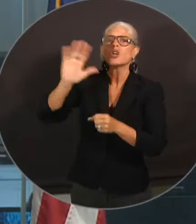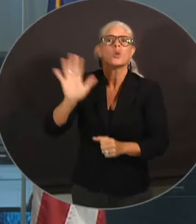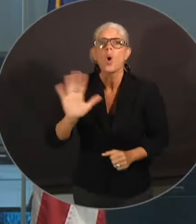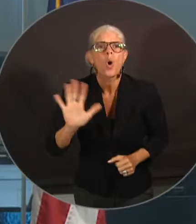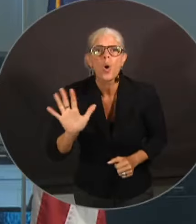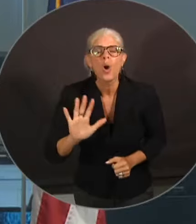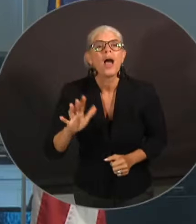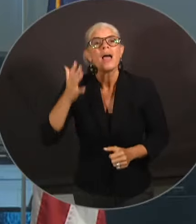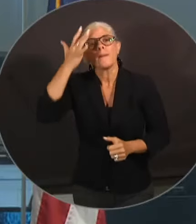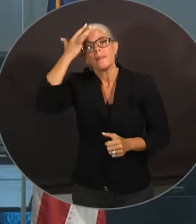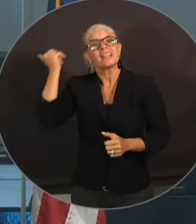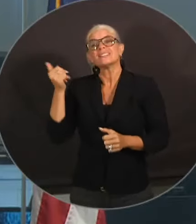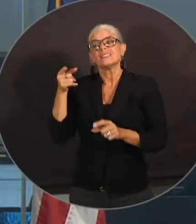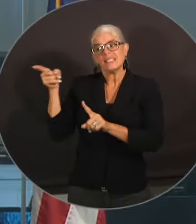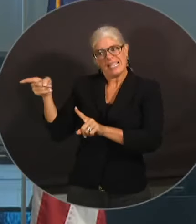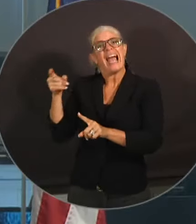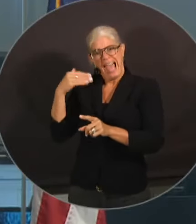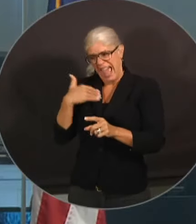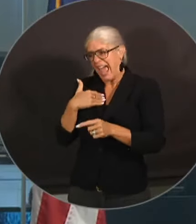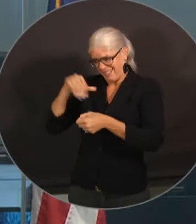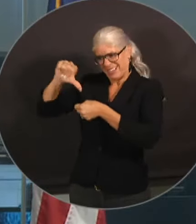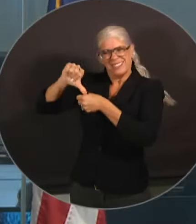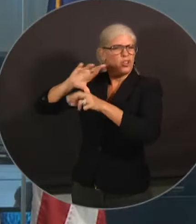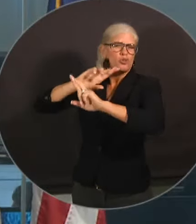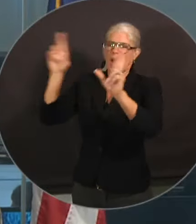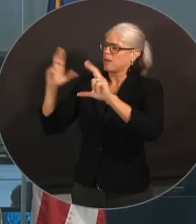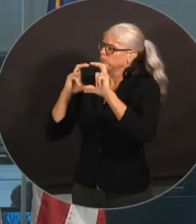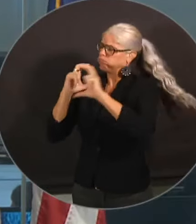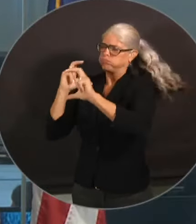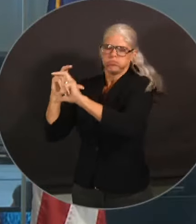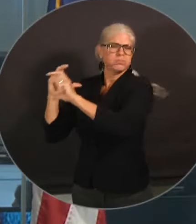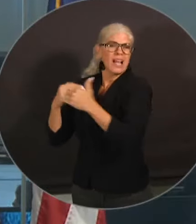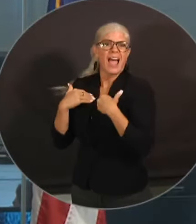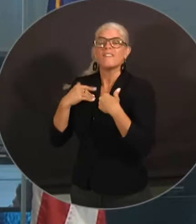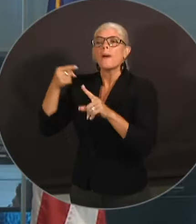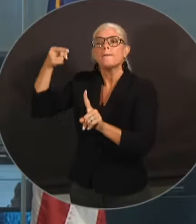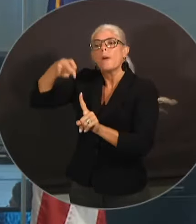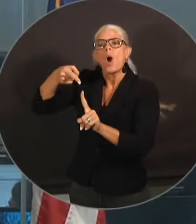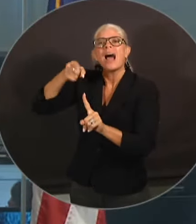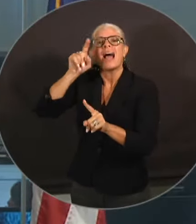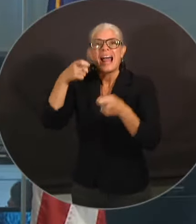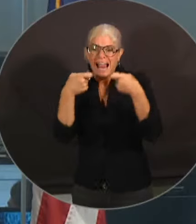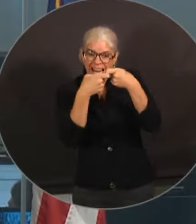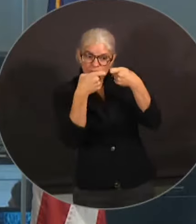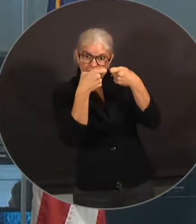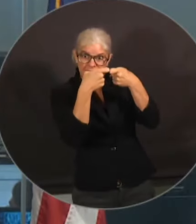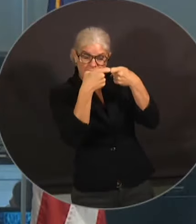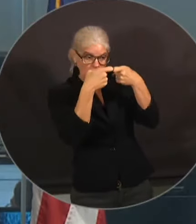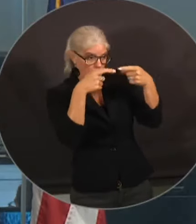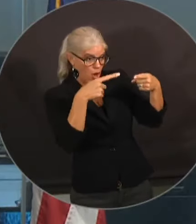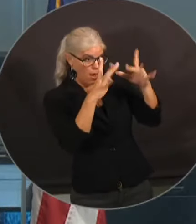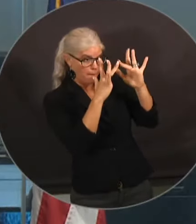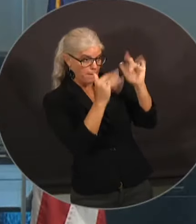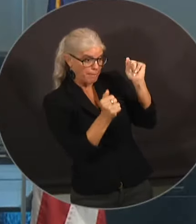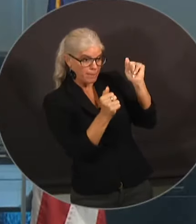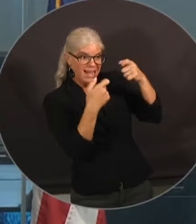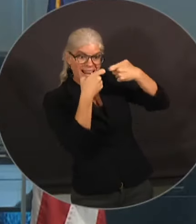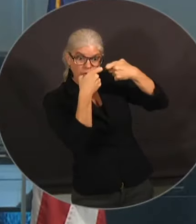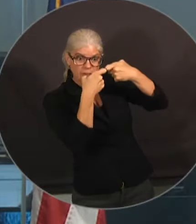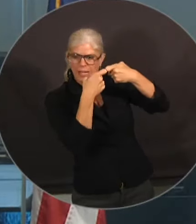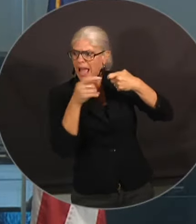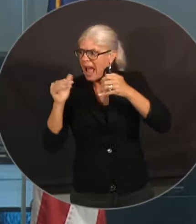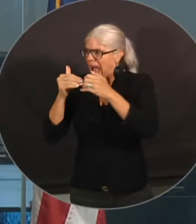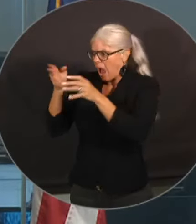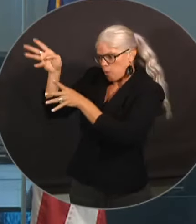the power to be able to operate the pumps. Now, new stations and large stations are already built in Florida with